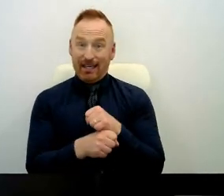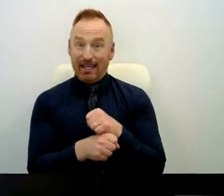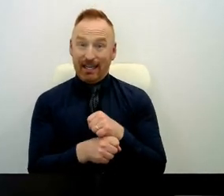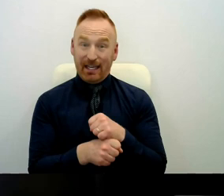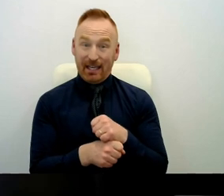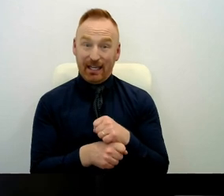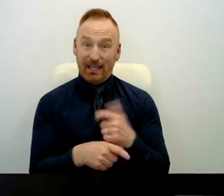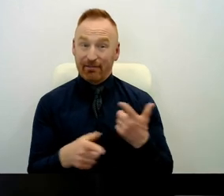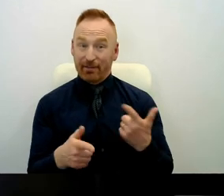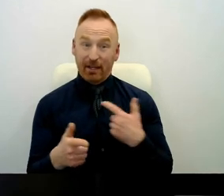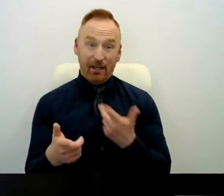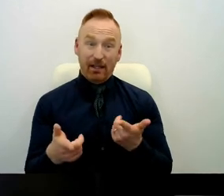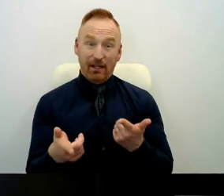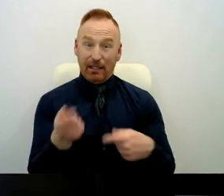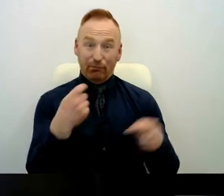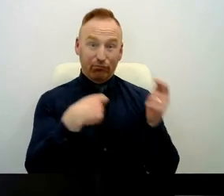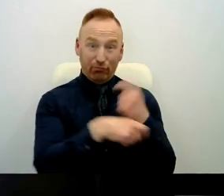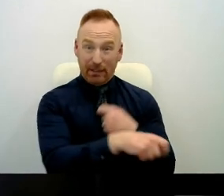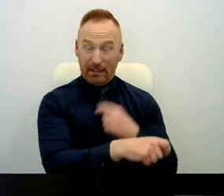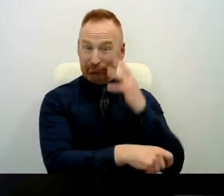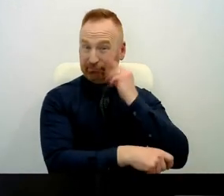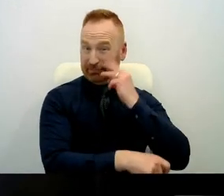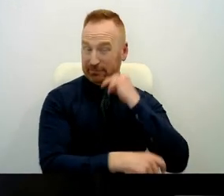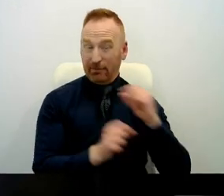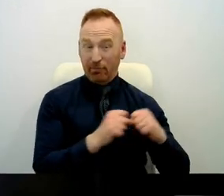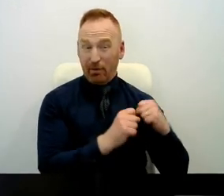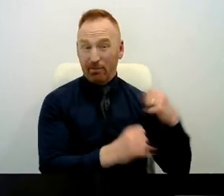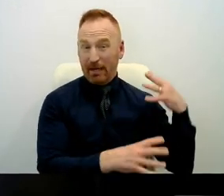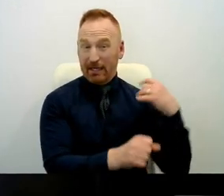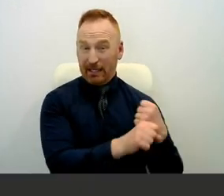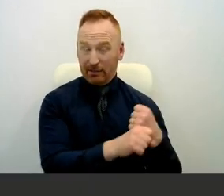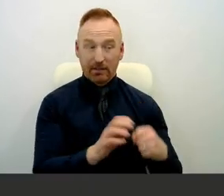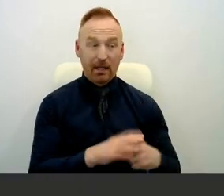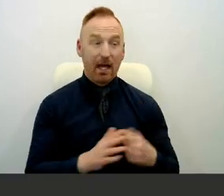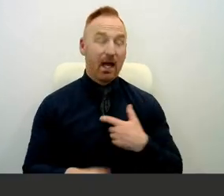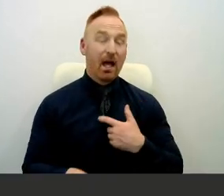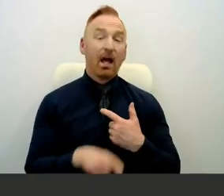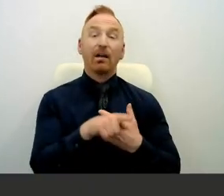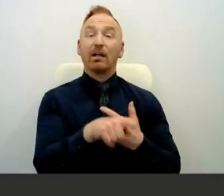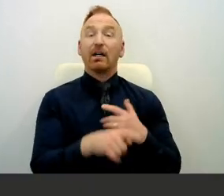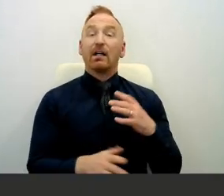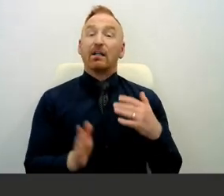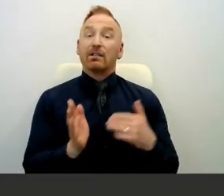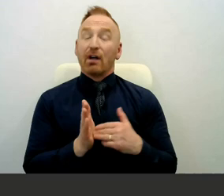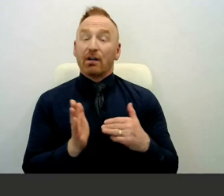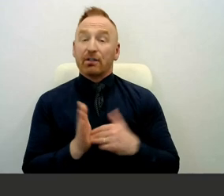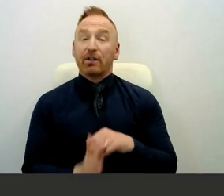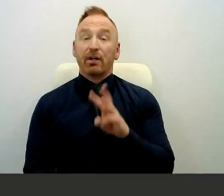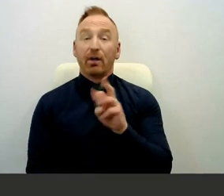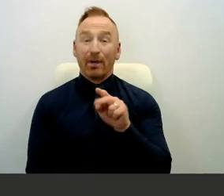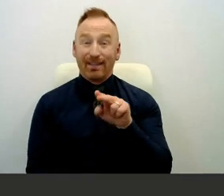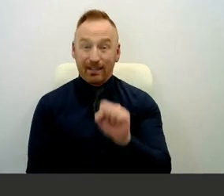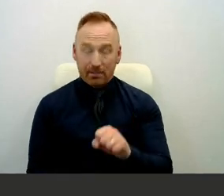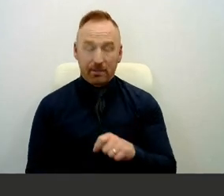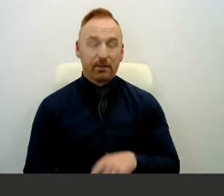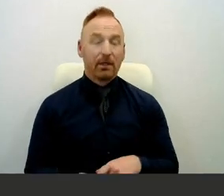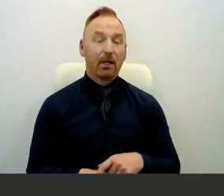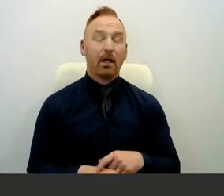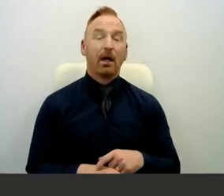a genocide perpetrated over centuries. Thanks to scholars like Dr. Eric Williams and Professor Edward